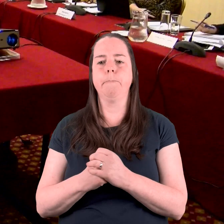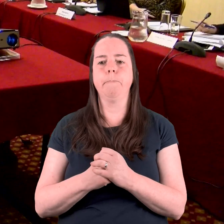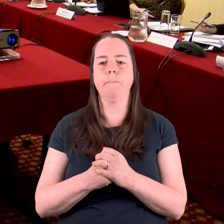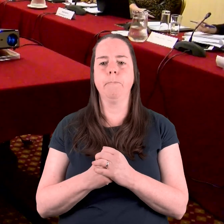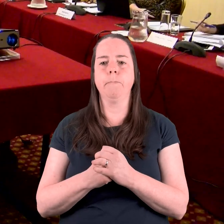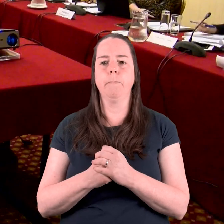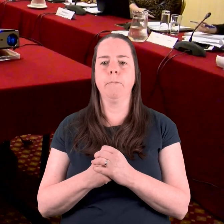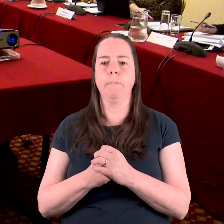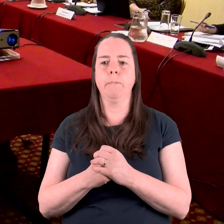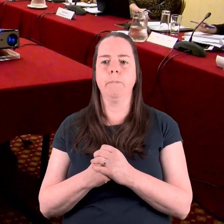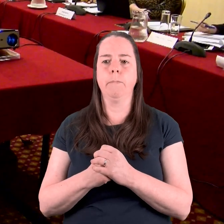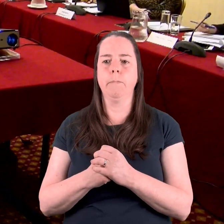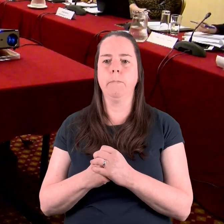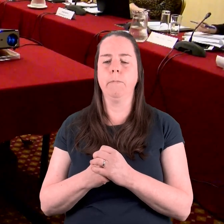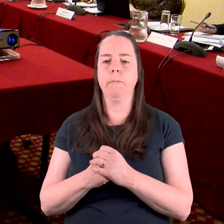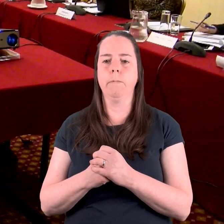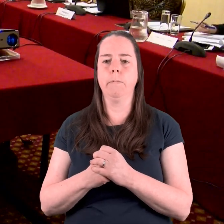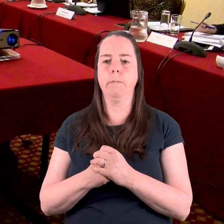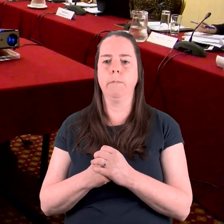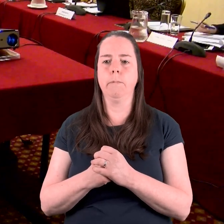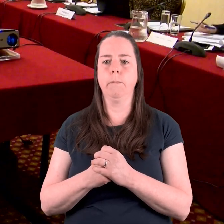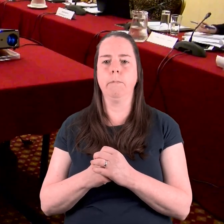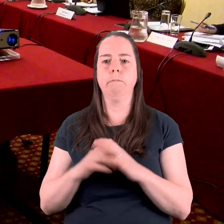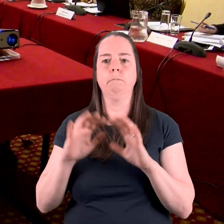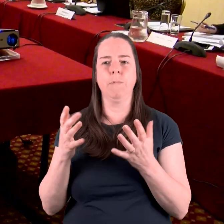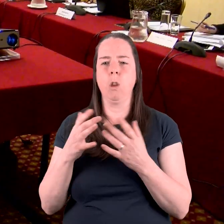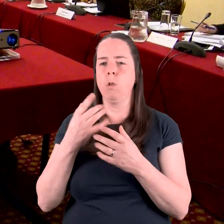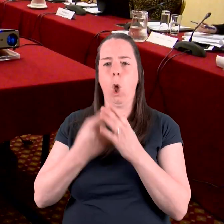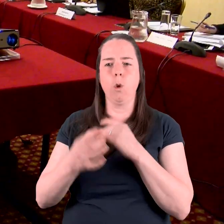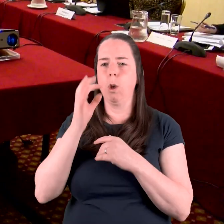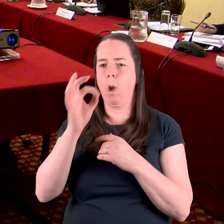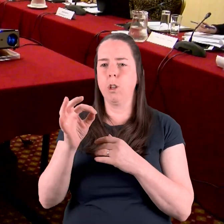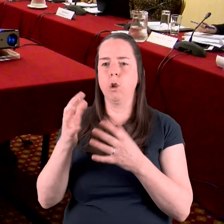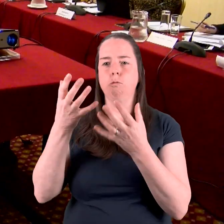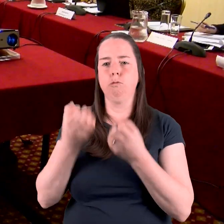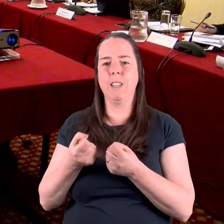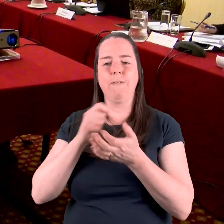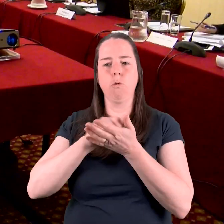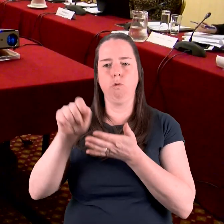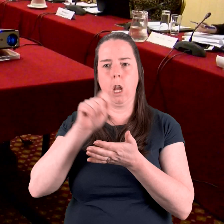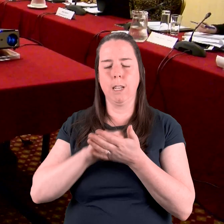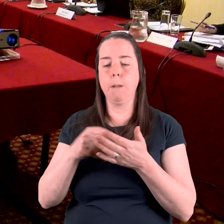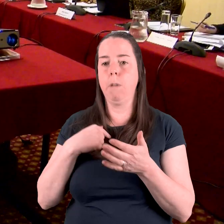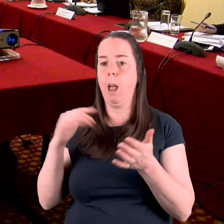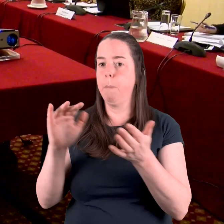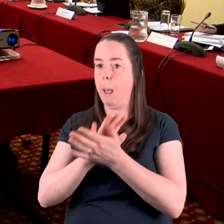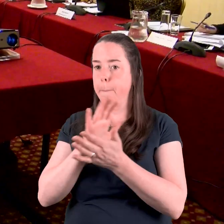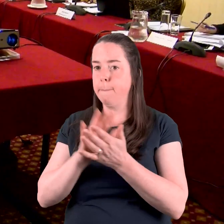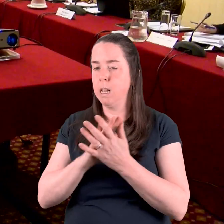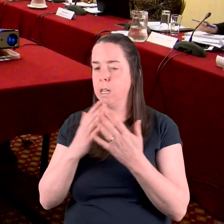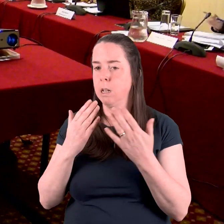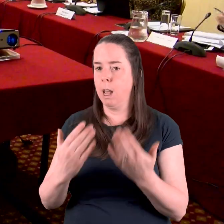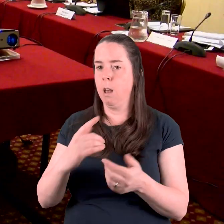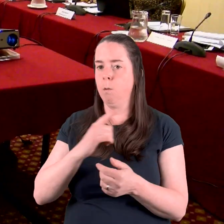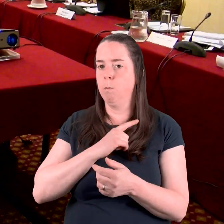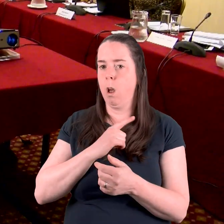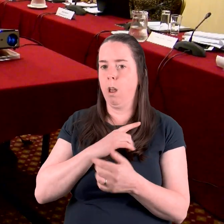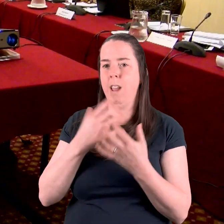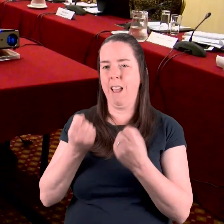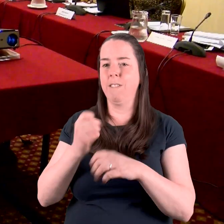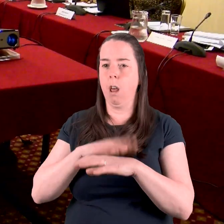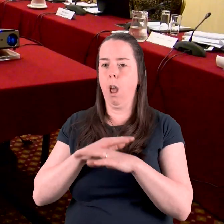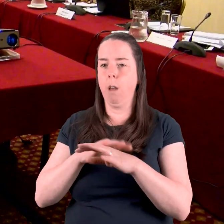experience. Okay. So that was the only question that we received in writing. But I